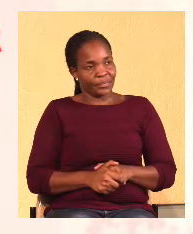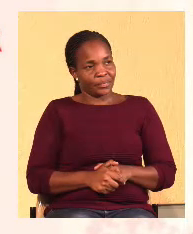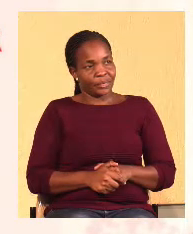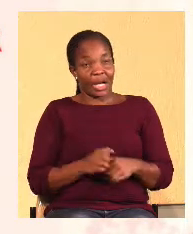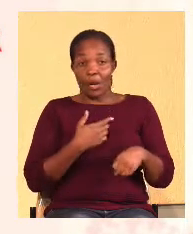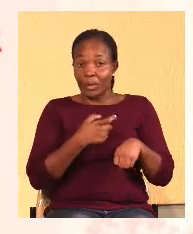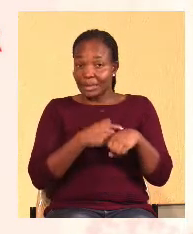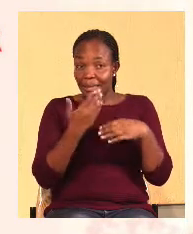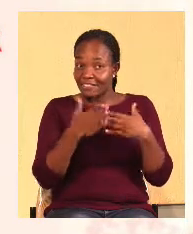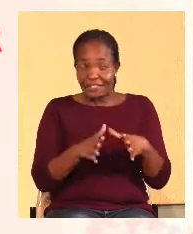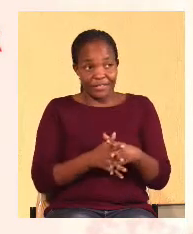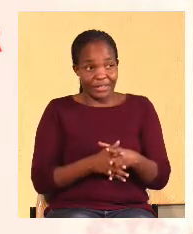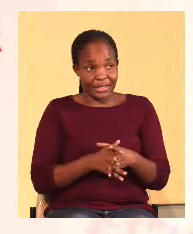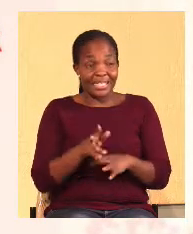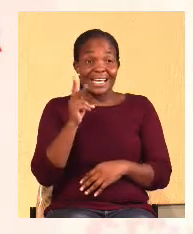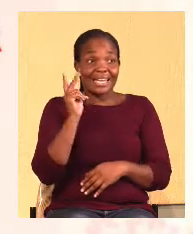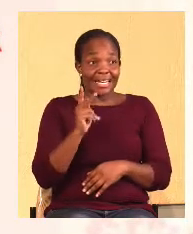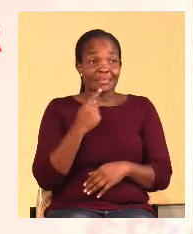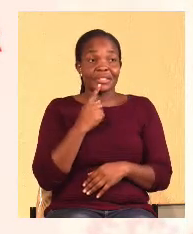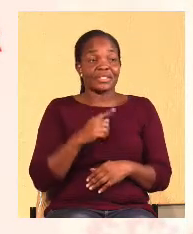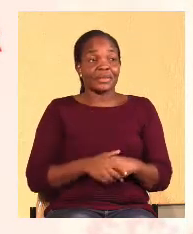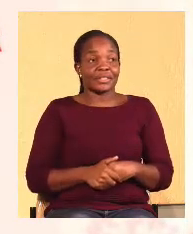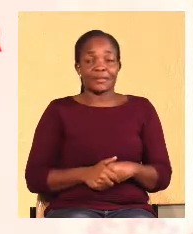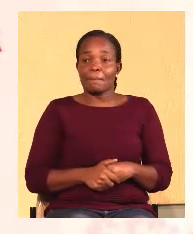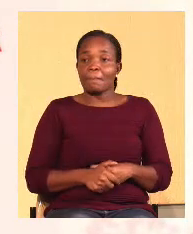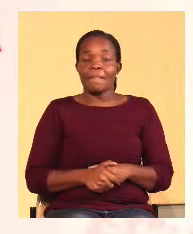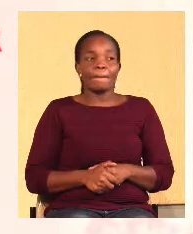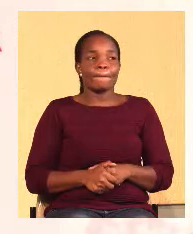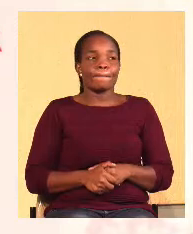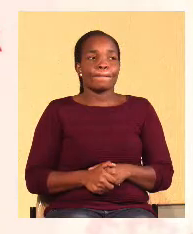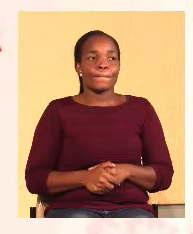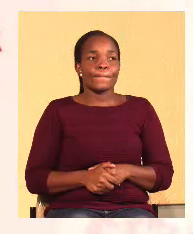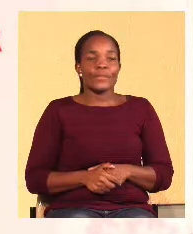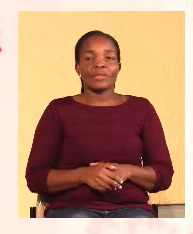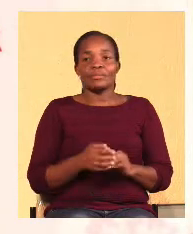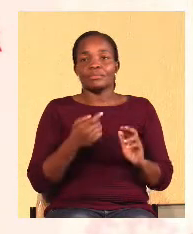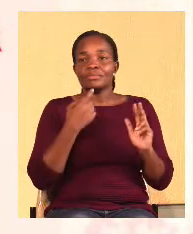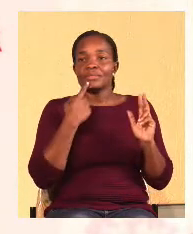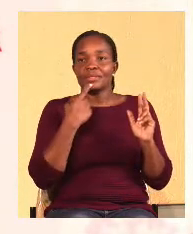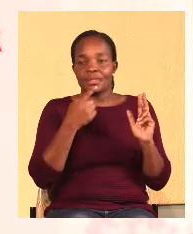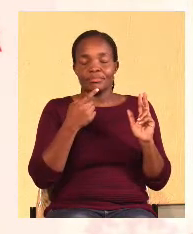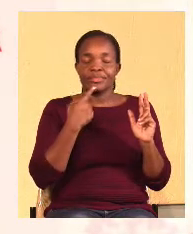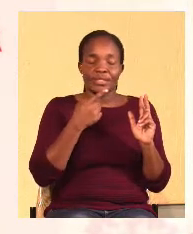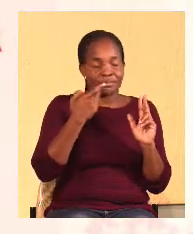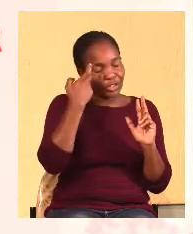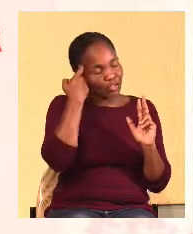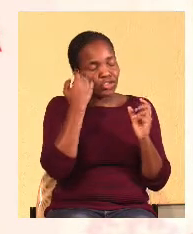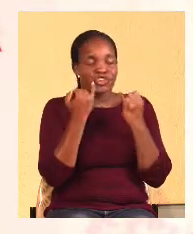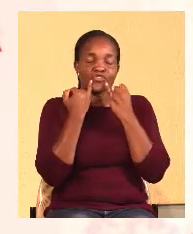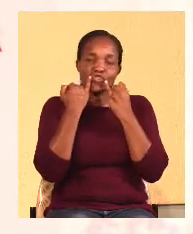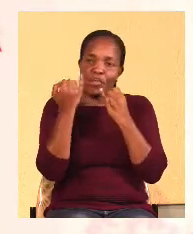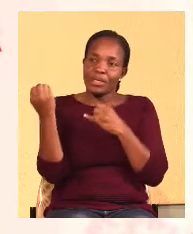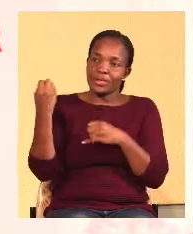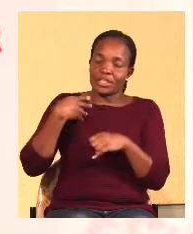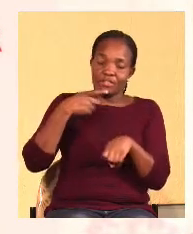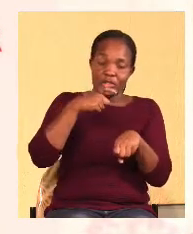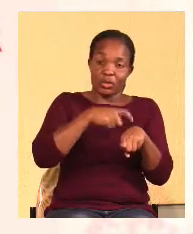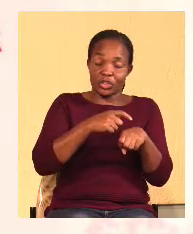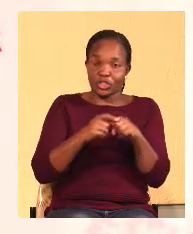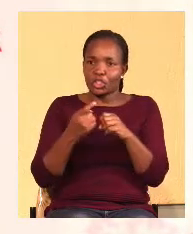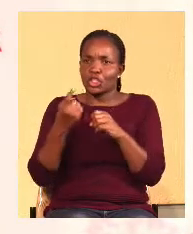out of time. I would like also to say I thank the ministry, ED, for having invited me to participate and